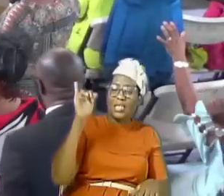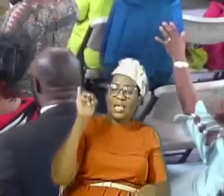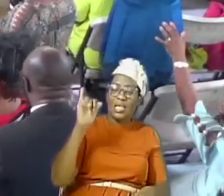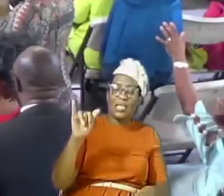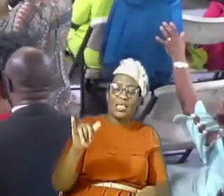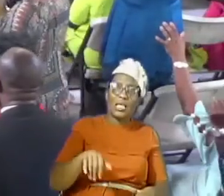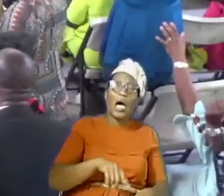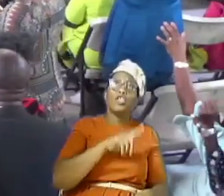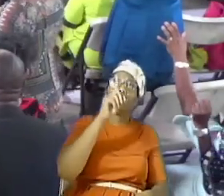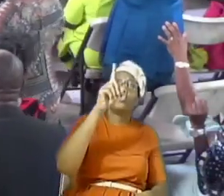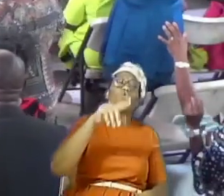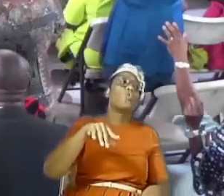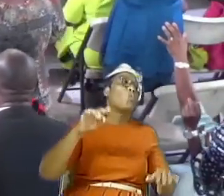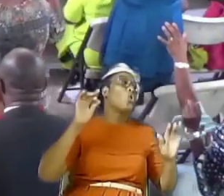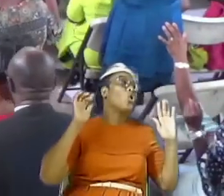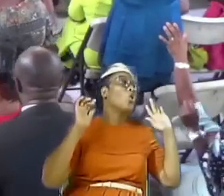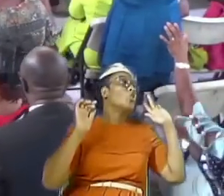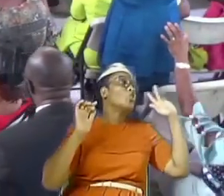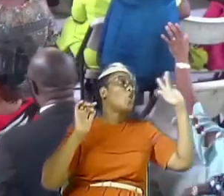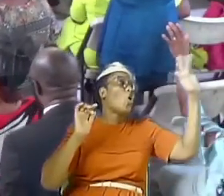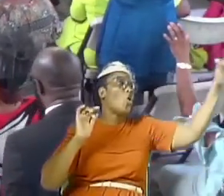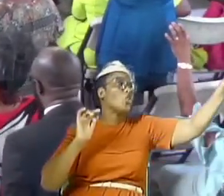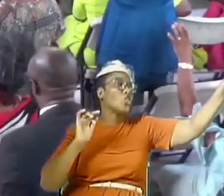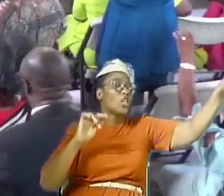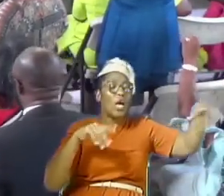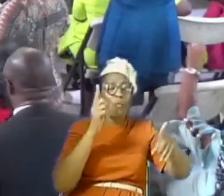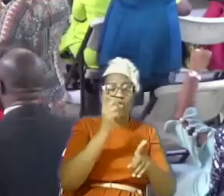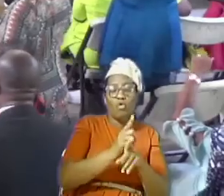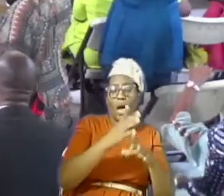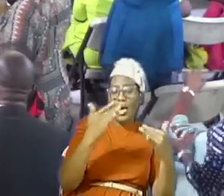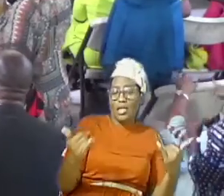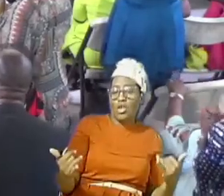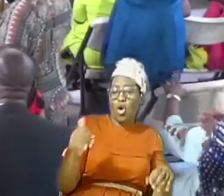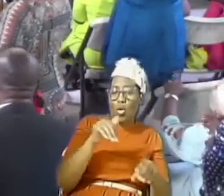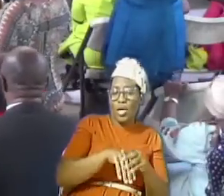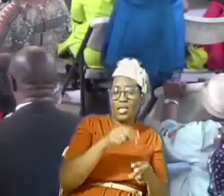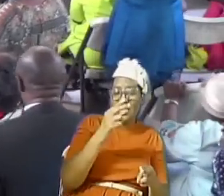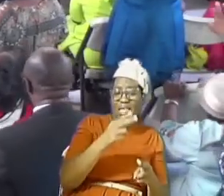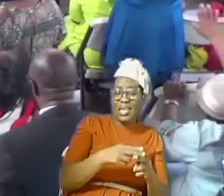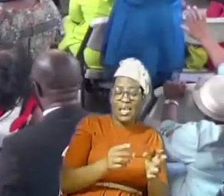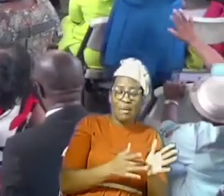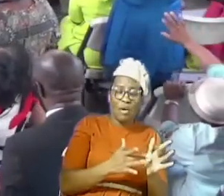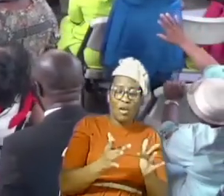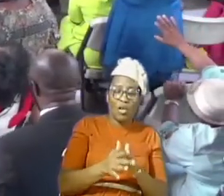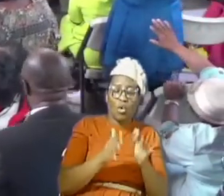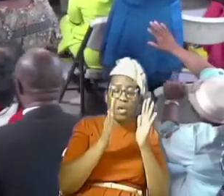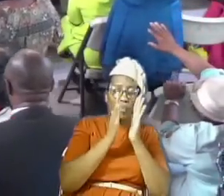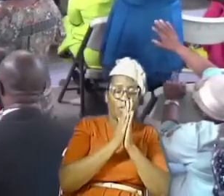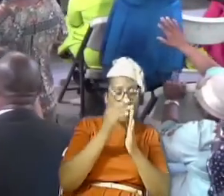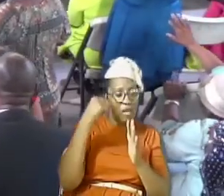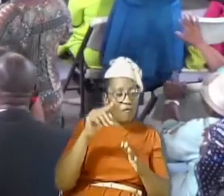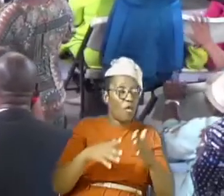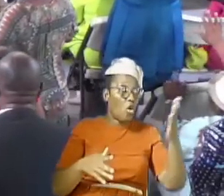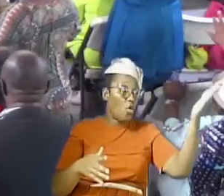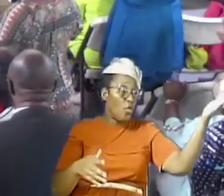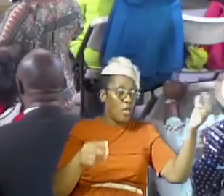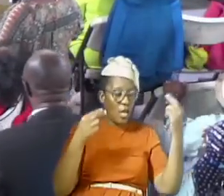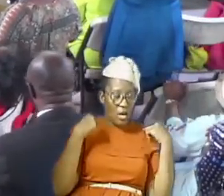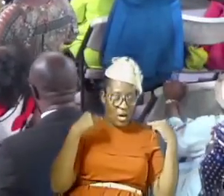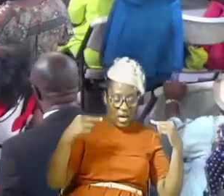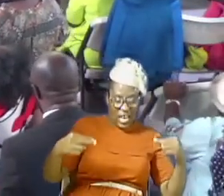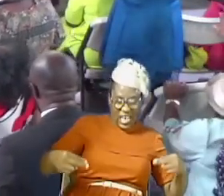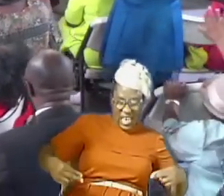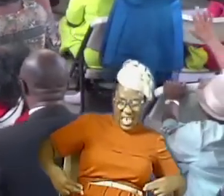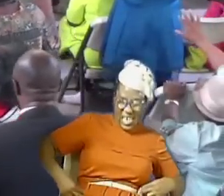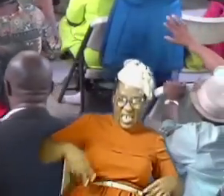those sickness, Jesus. I curse in the name of Jesus. I render healing through your power, through your blood, and through